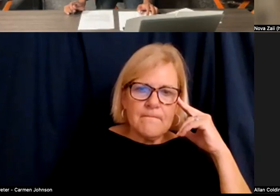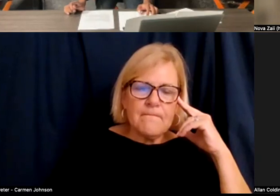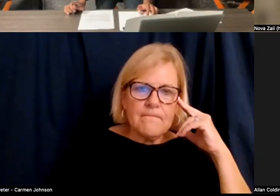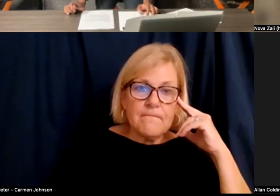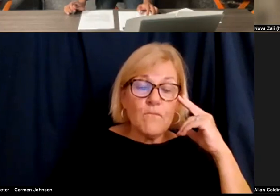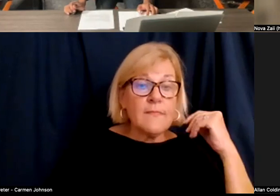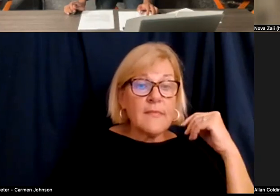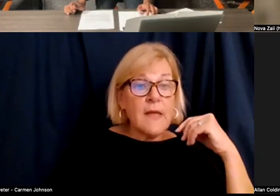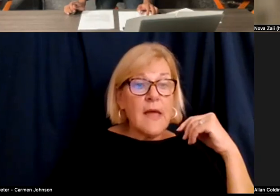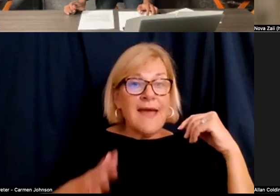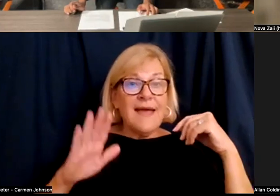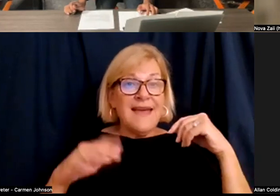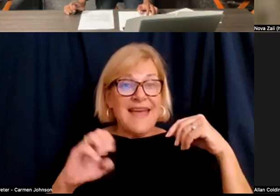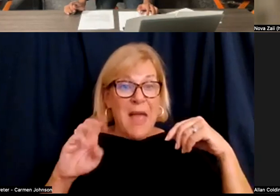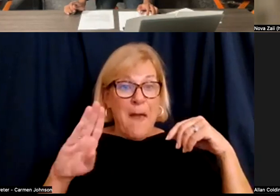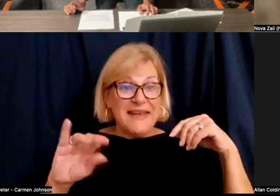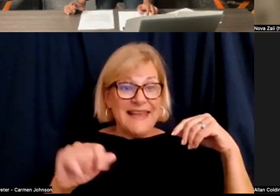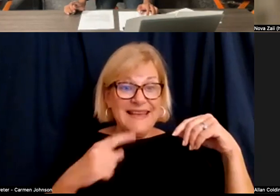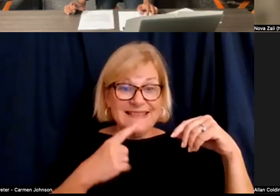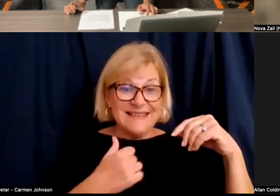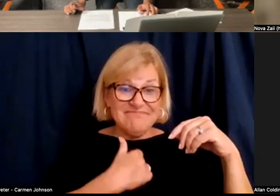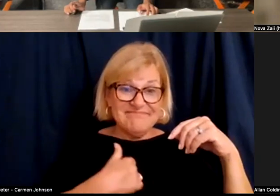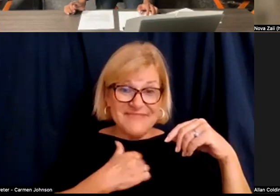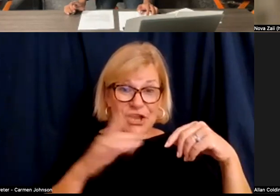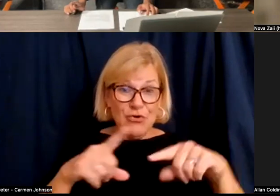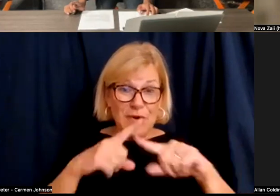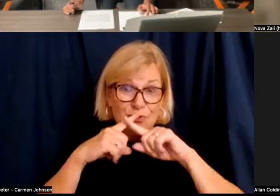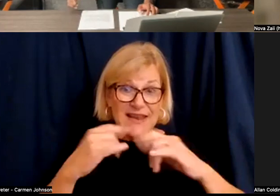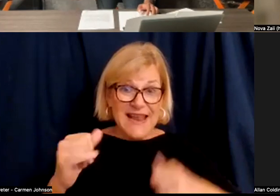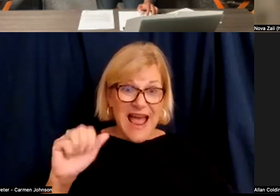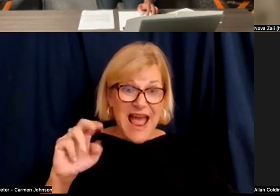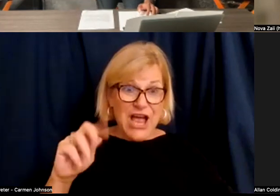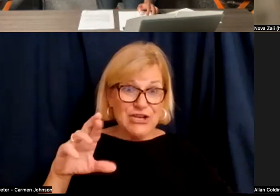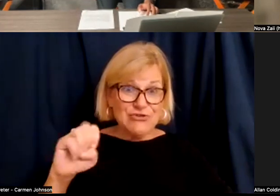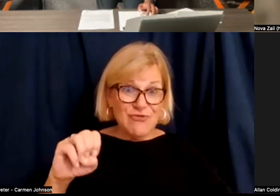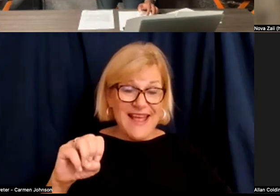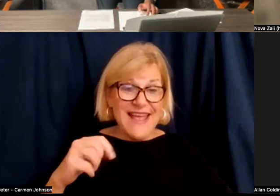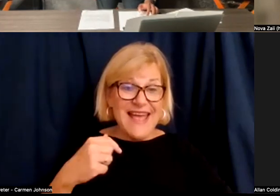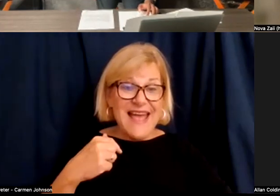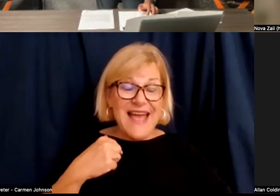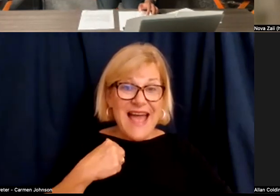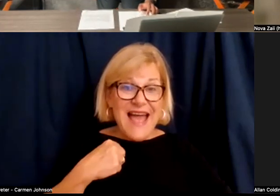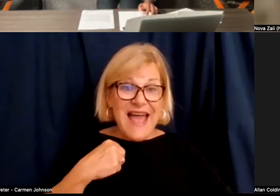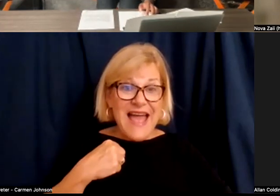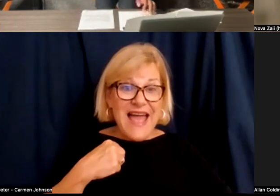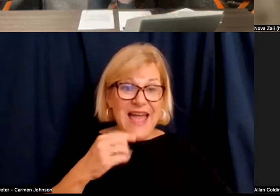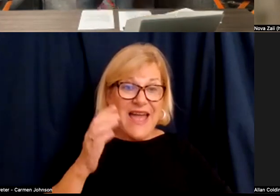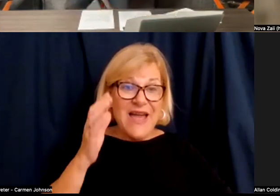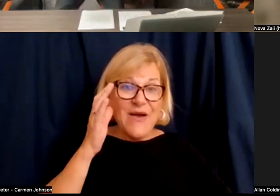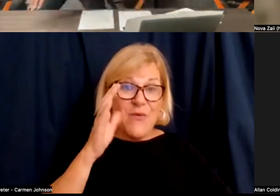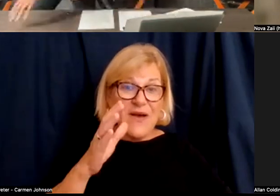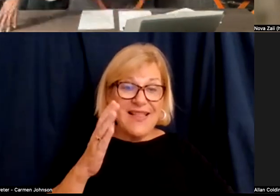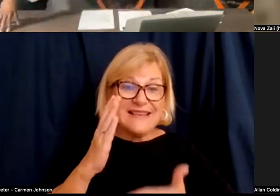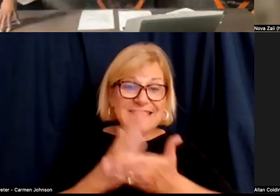And my apologies. You are muted right now, Andre. So I am going to stop